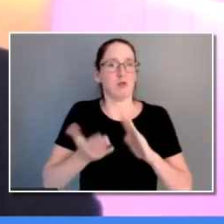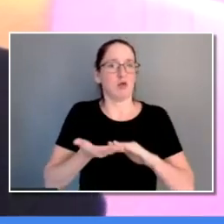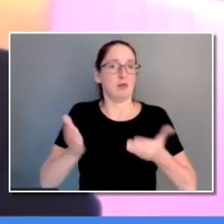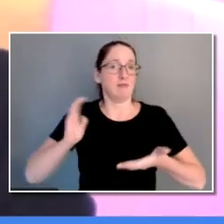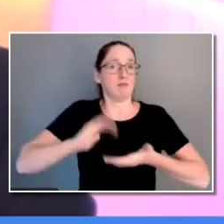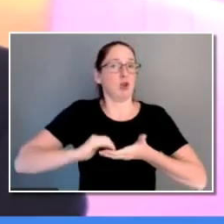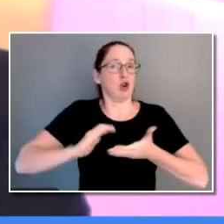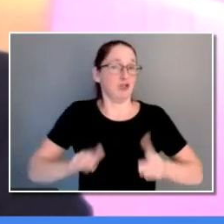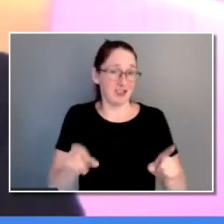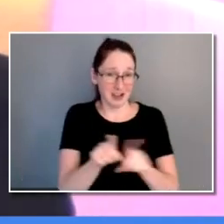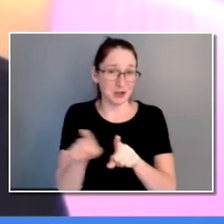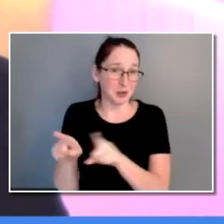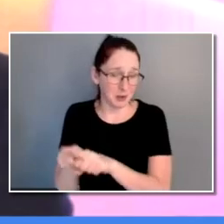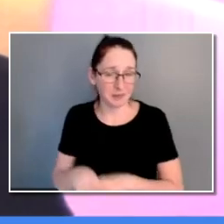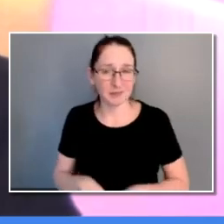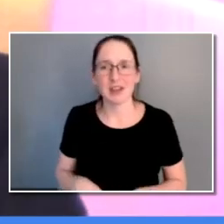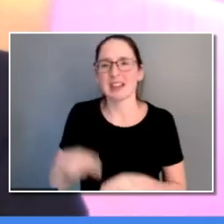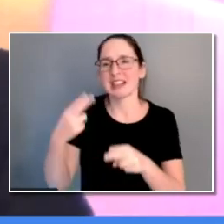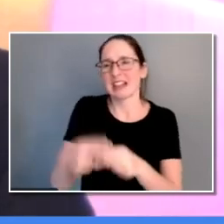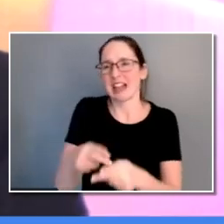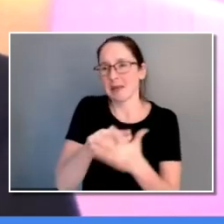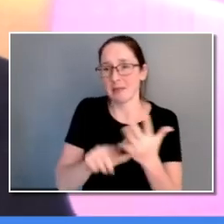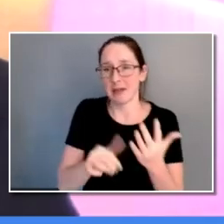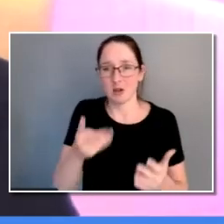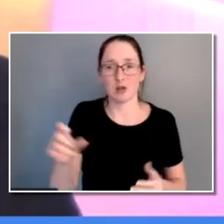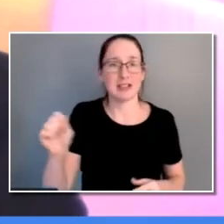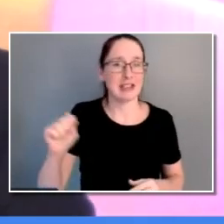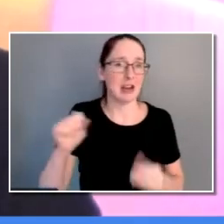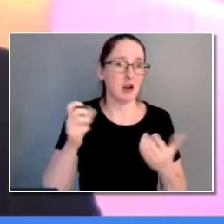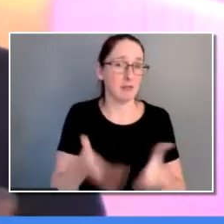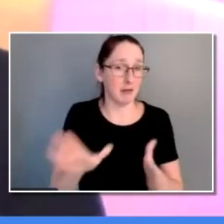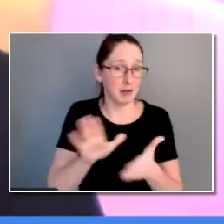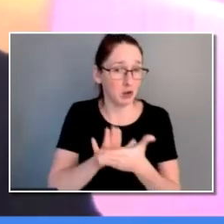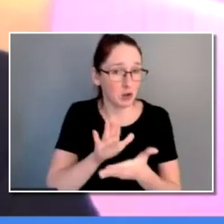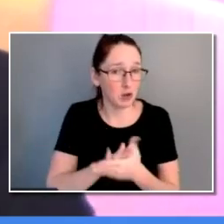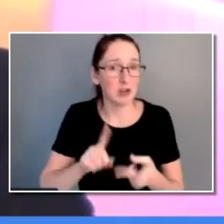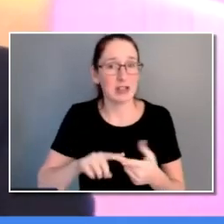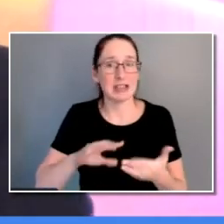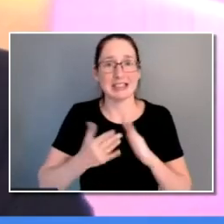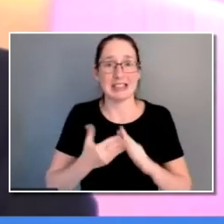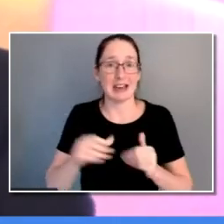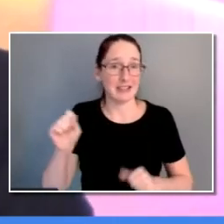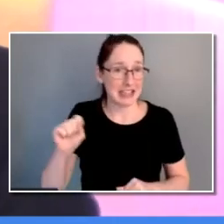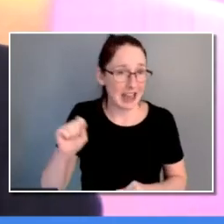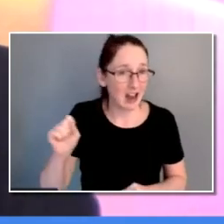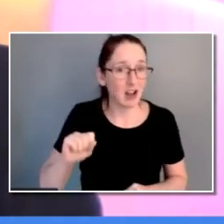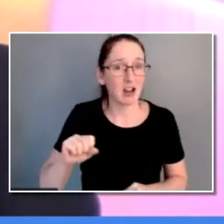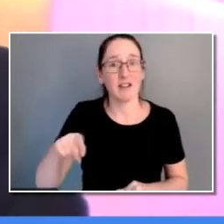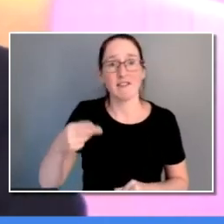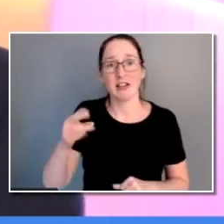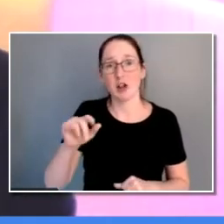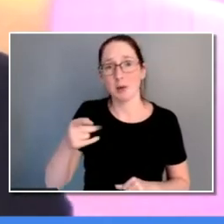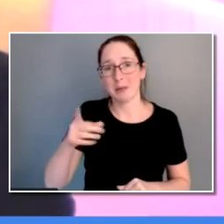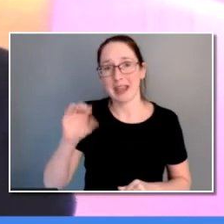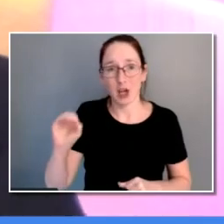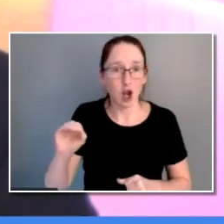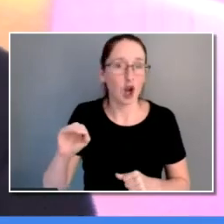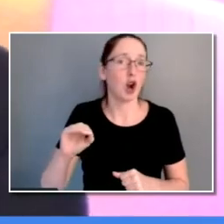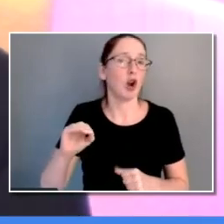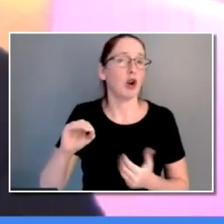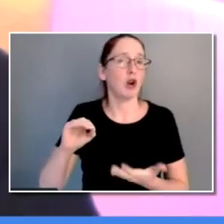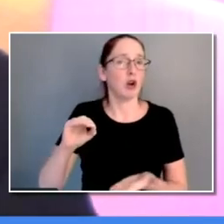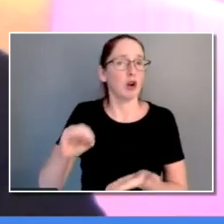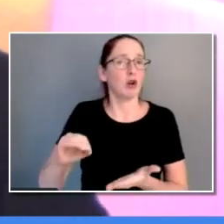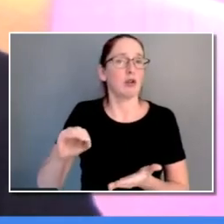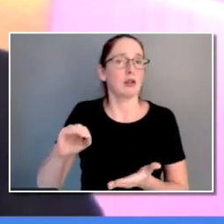as well. To name just a few, Seattle Public Schools, the City of Seattle, Filipino Community Center, the Puget